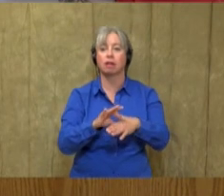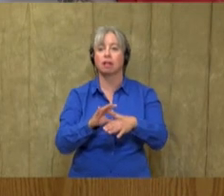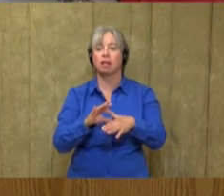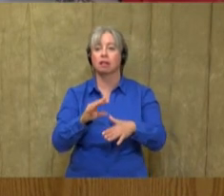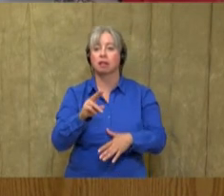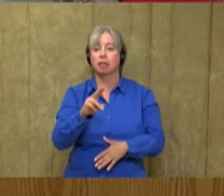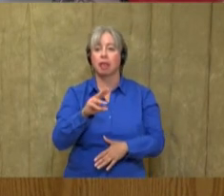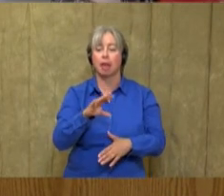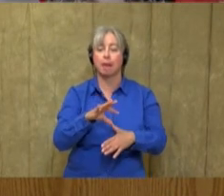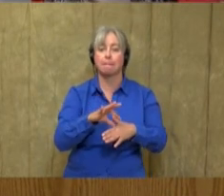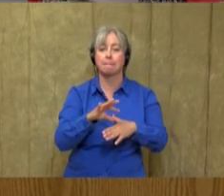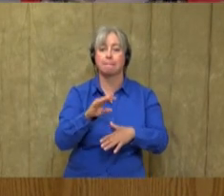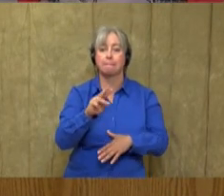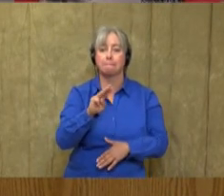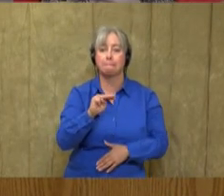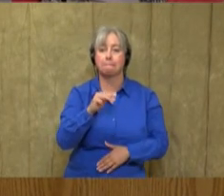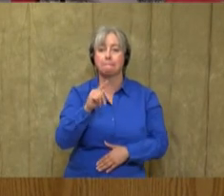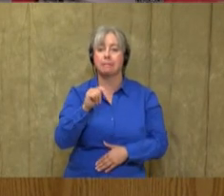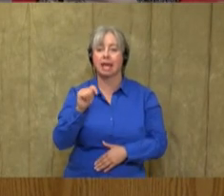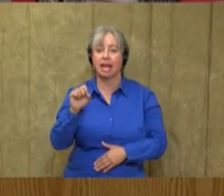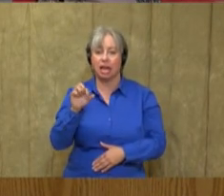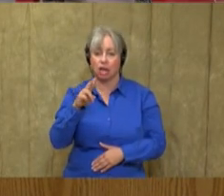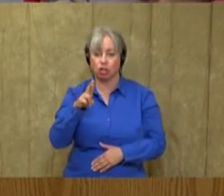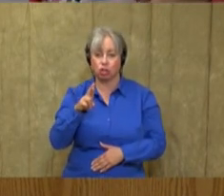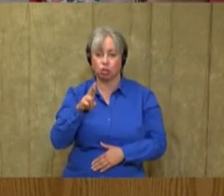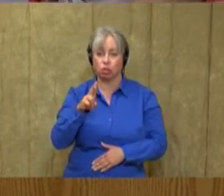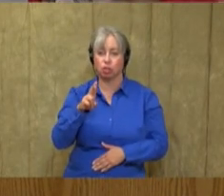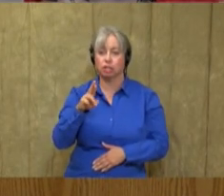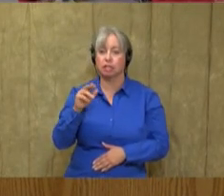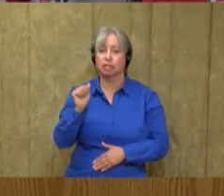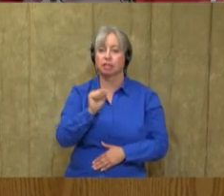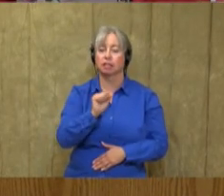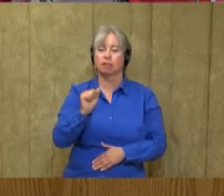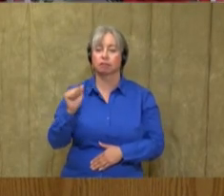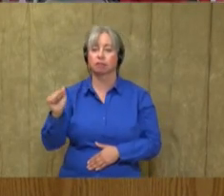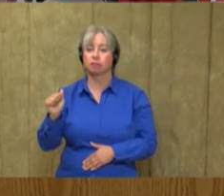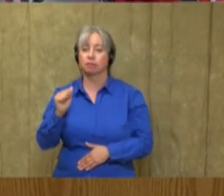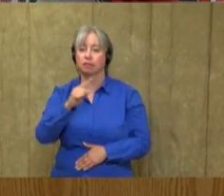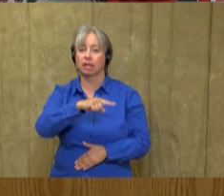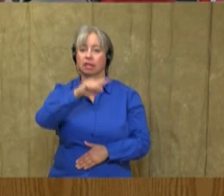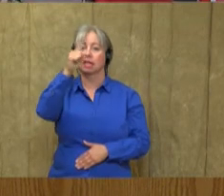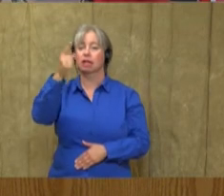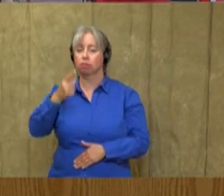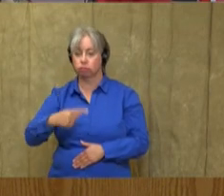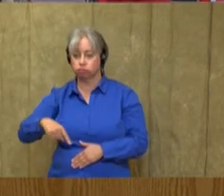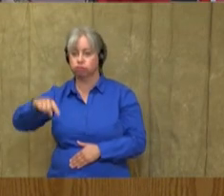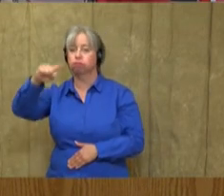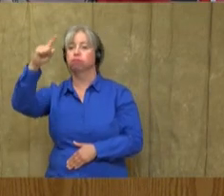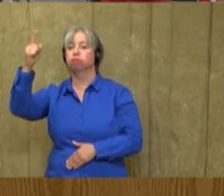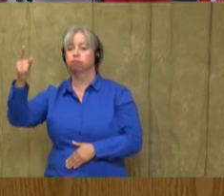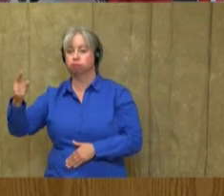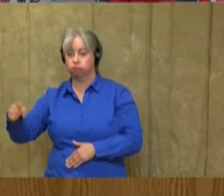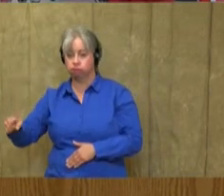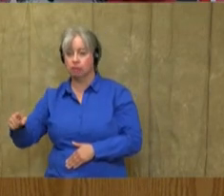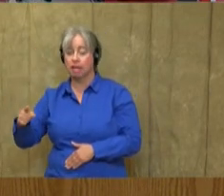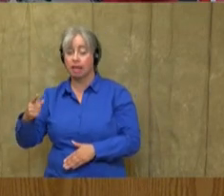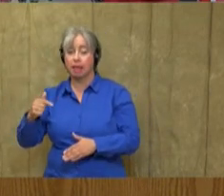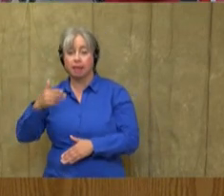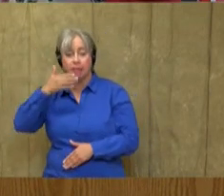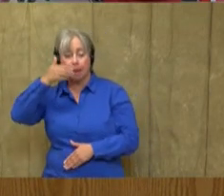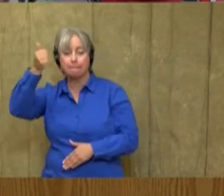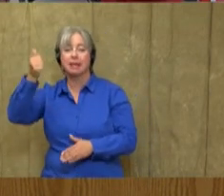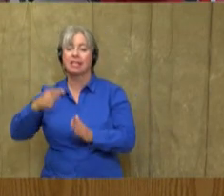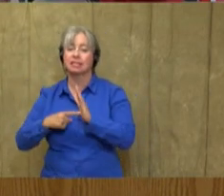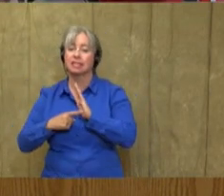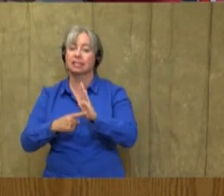And after that energy wave passes through, the matter returns back to its resting place. And the best example I could think of that,